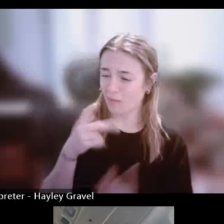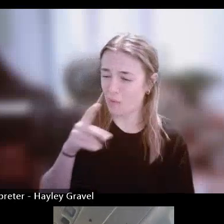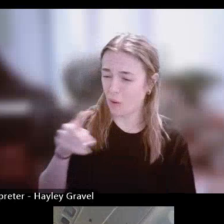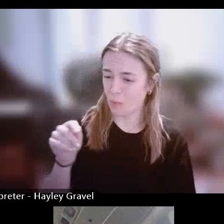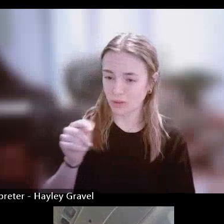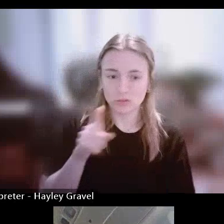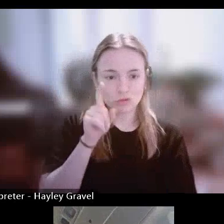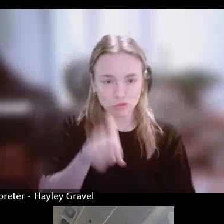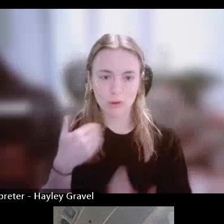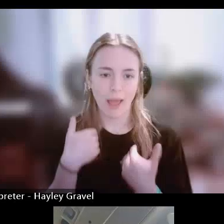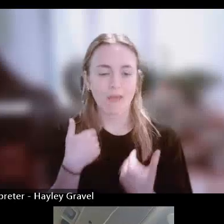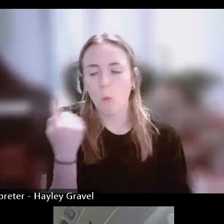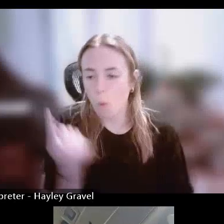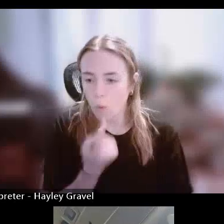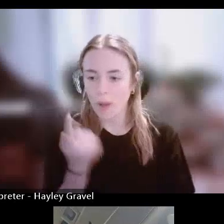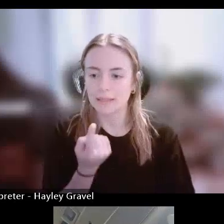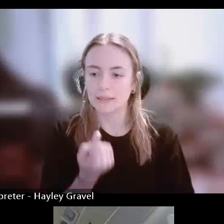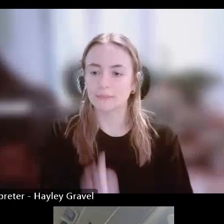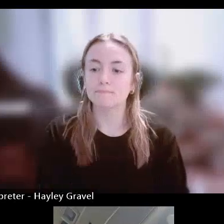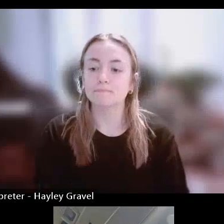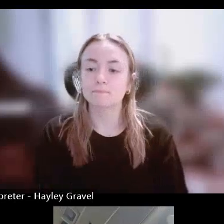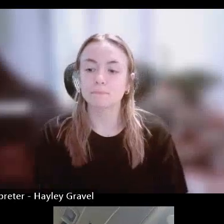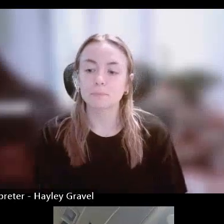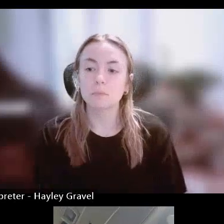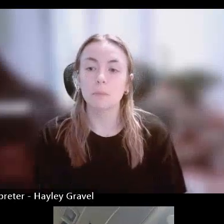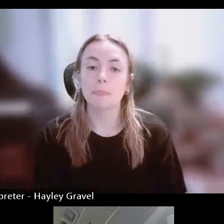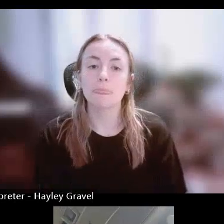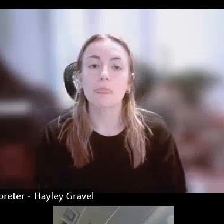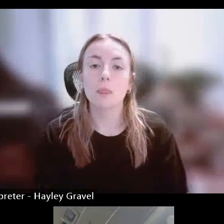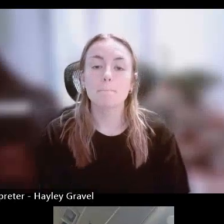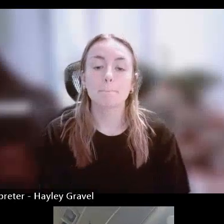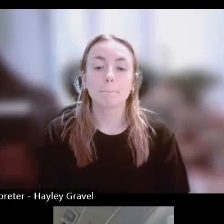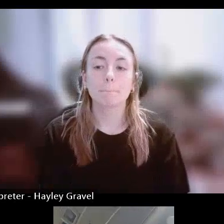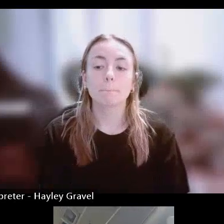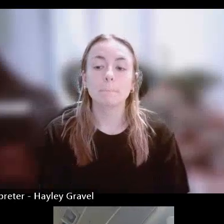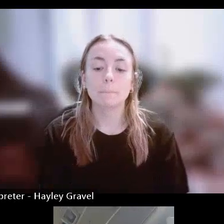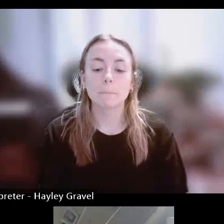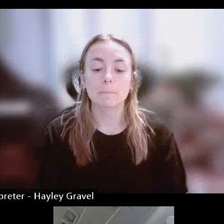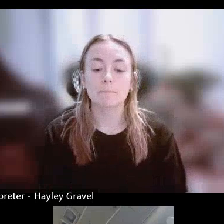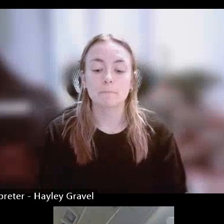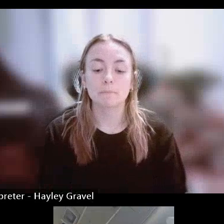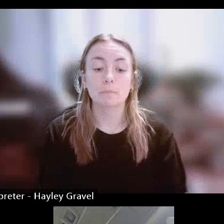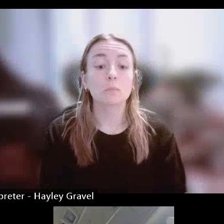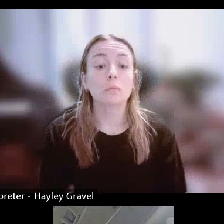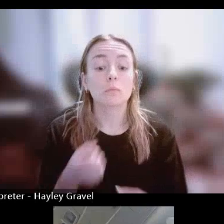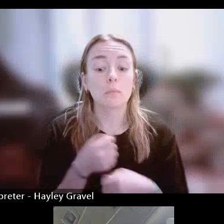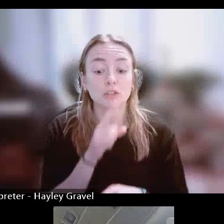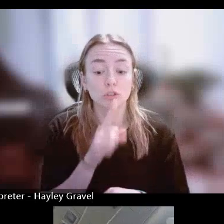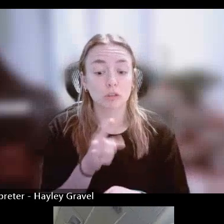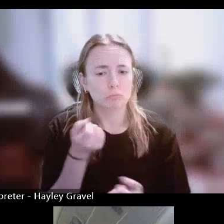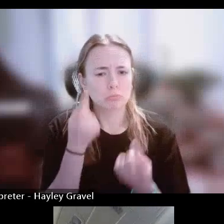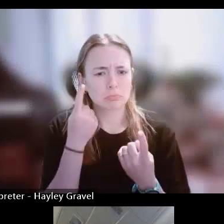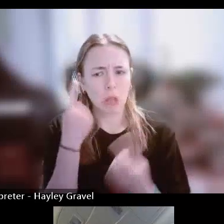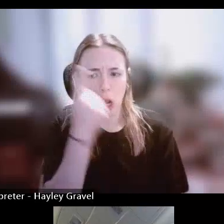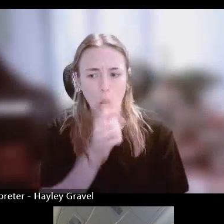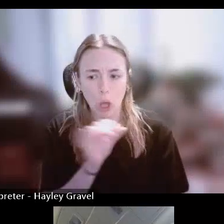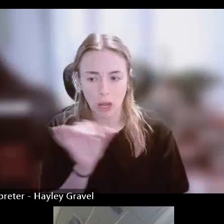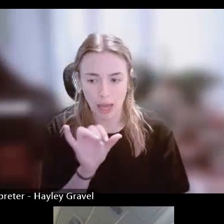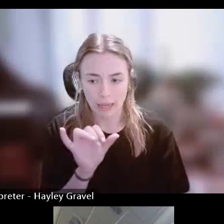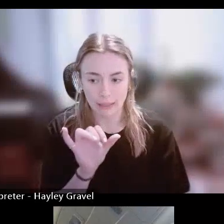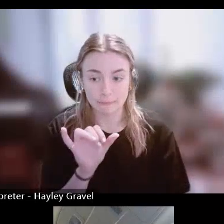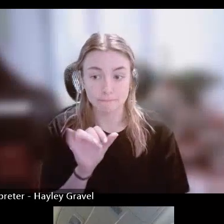one. I want to make sure we're understanding kind of what this looks like. And after I do that, I'm going to ask